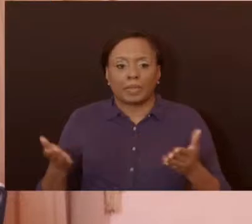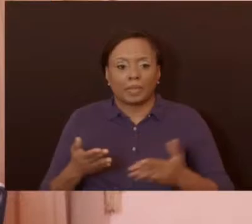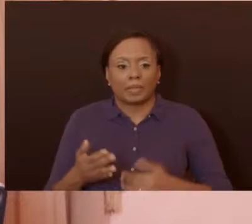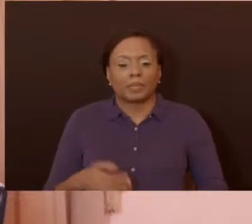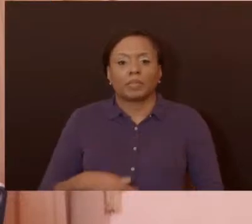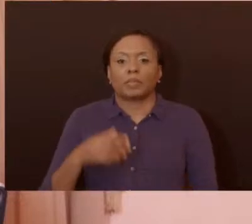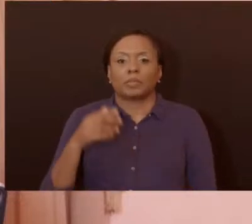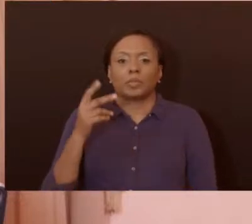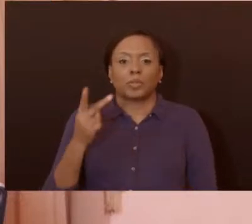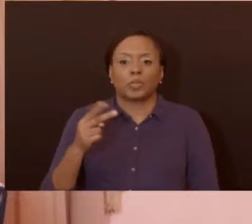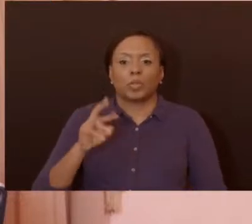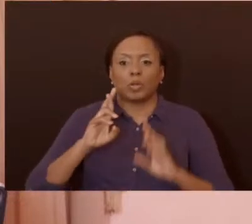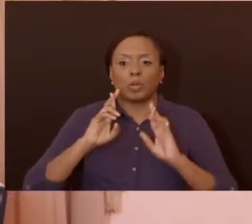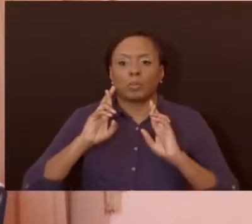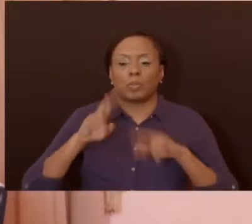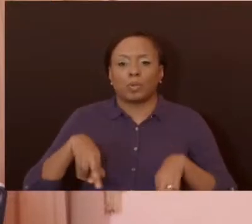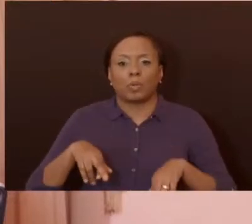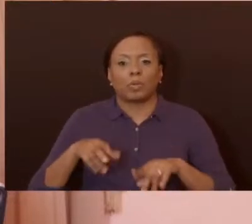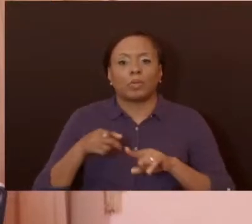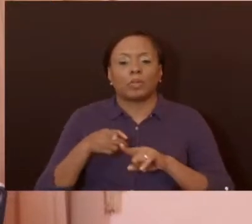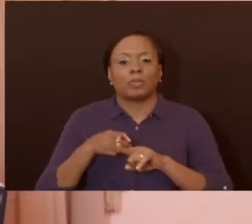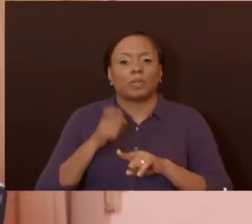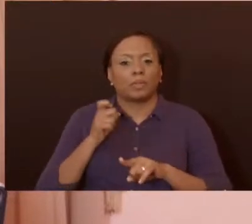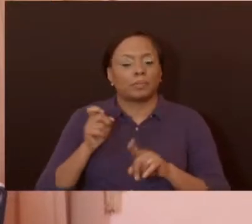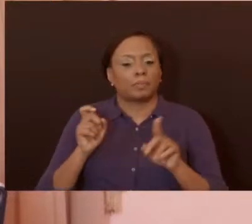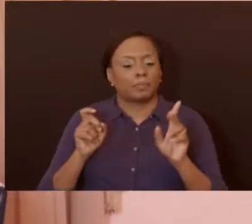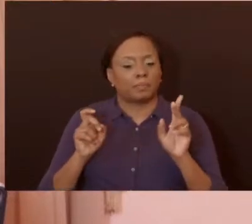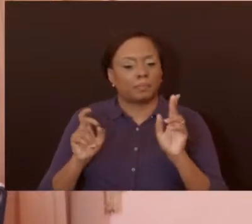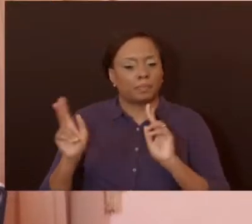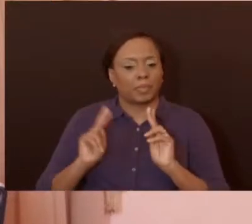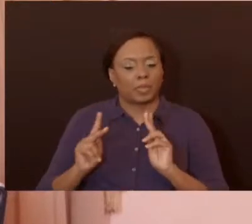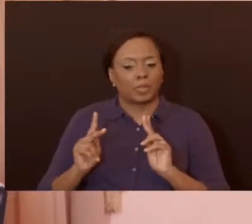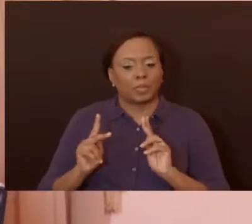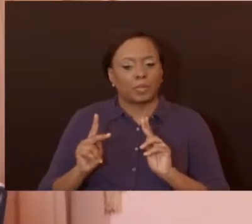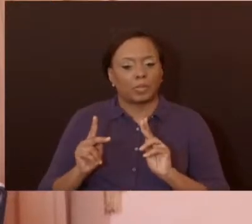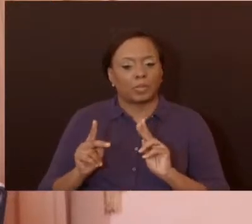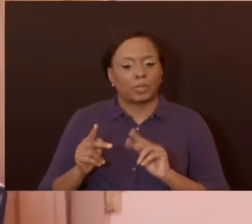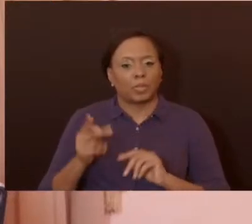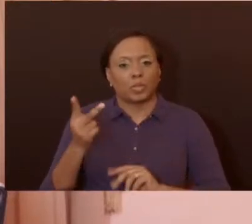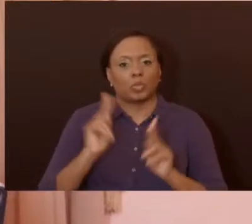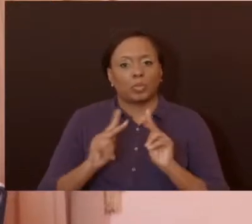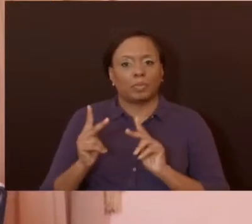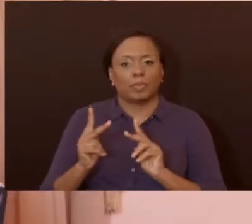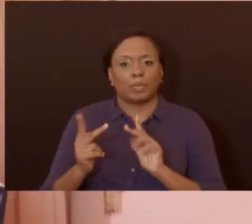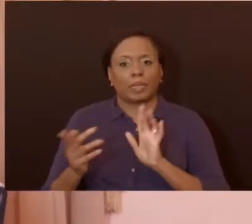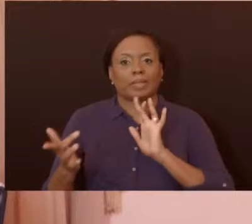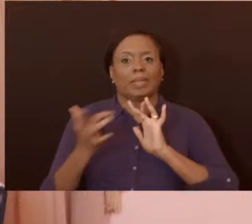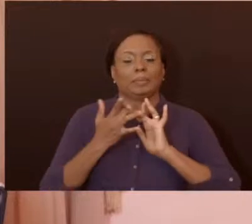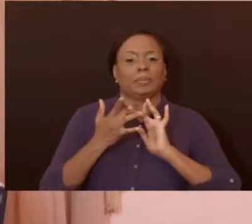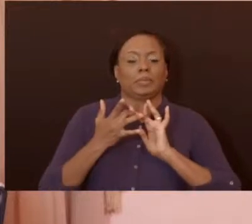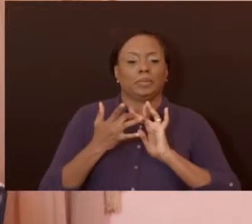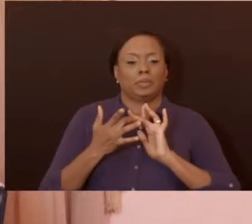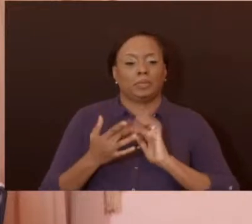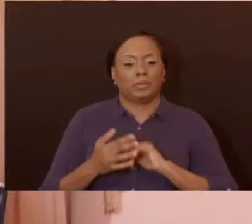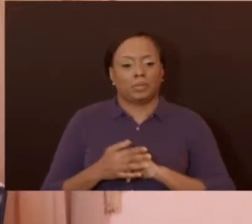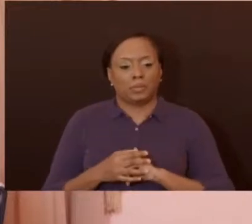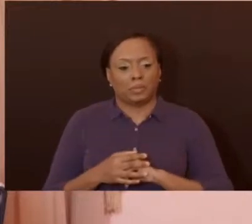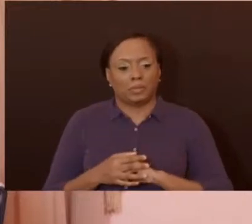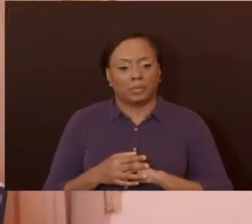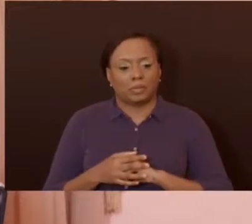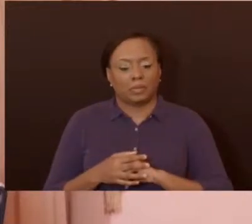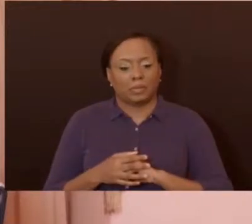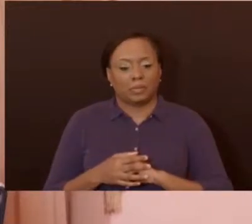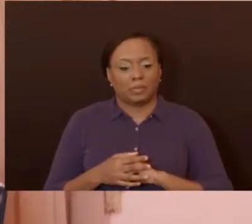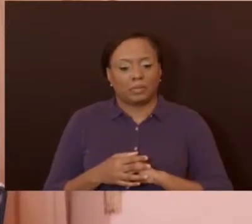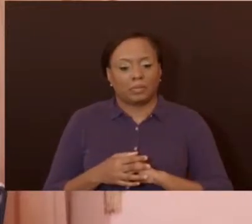sent to me from extraordinarily reliable sources pointing out 2 instances and asking that they be looked